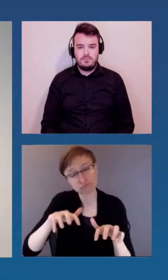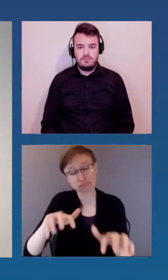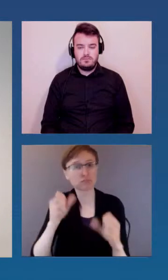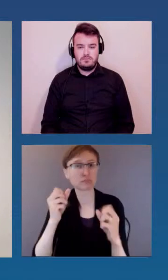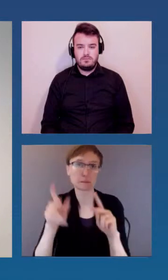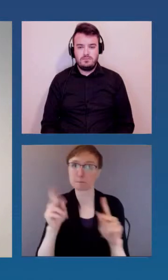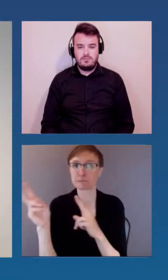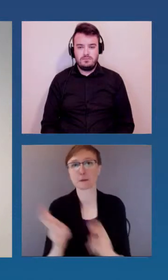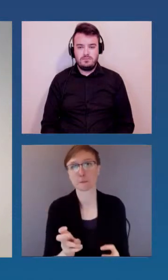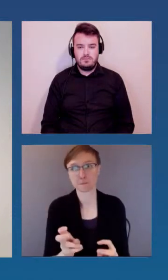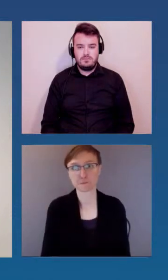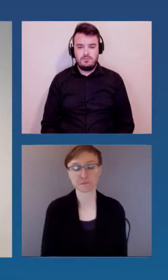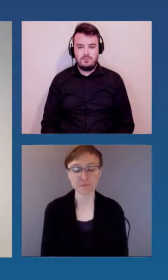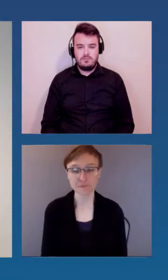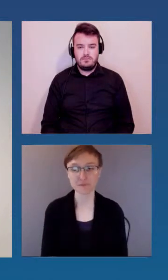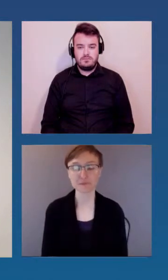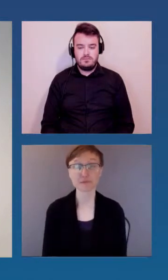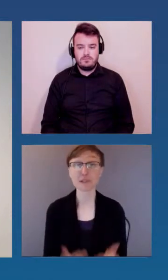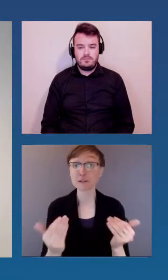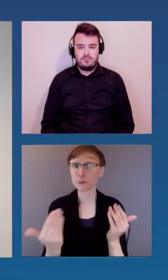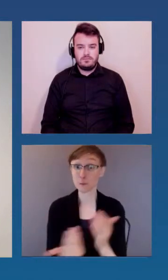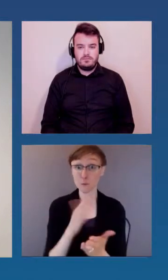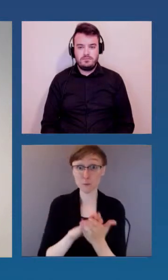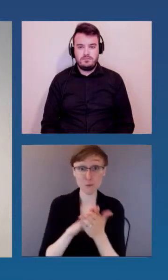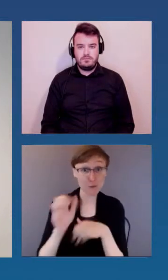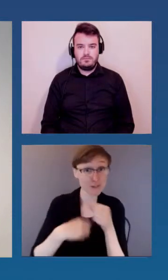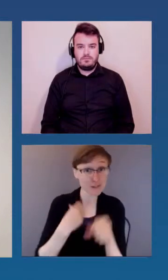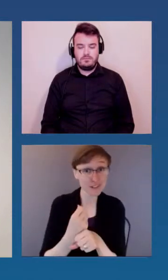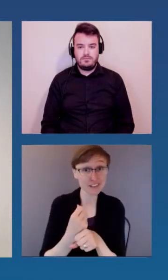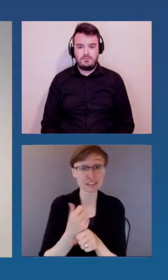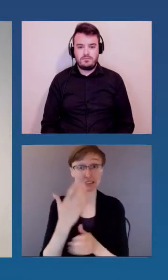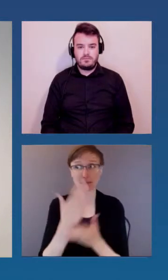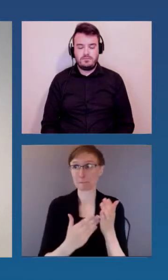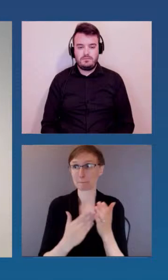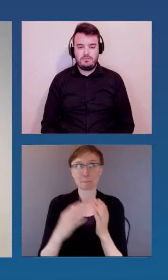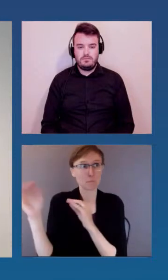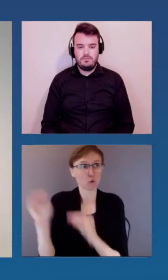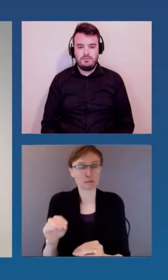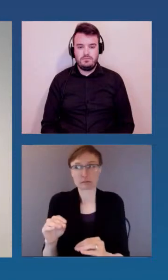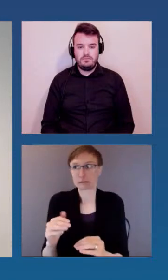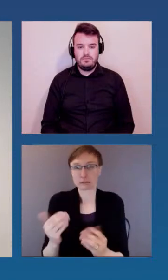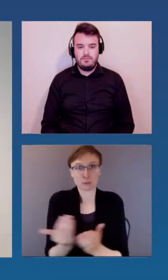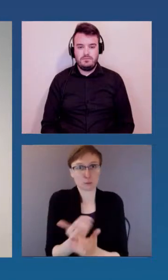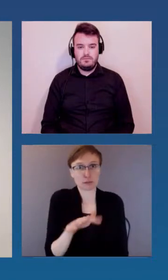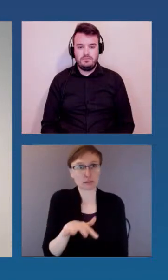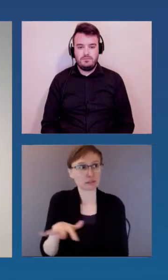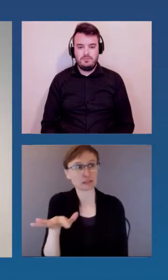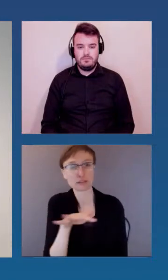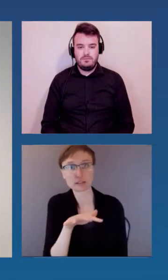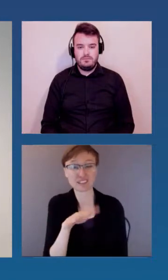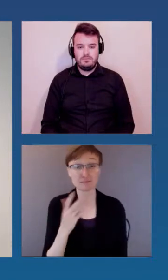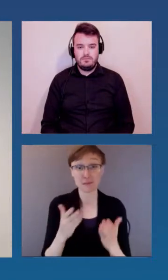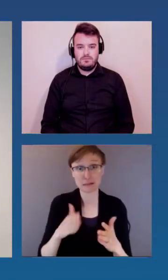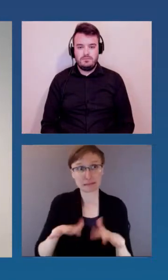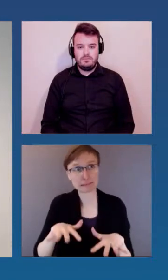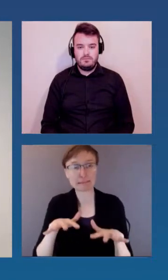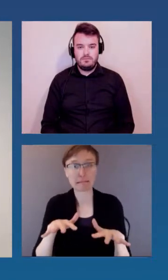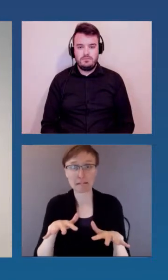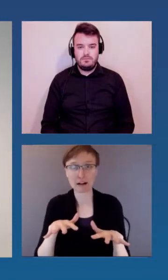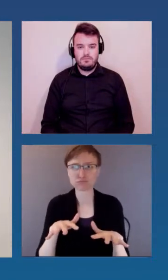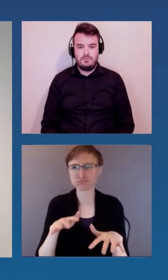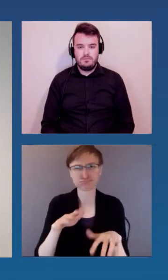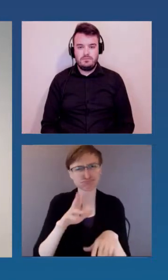We actually just learned of our first individual who was notified through the COVID Alert app that he'd been in contact or